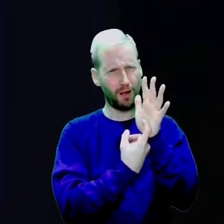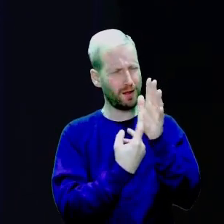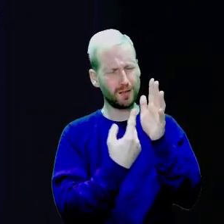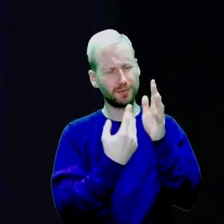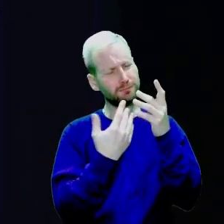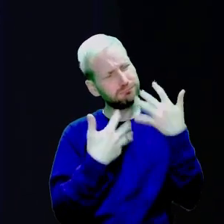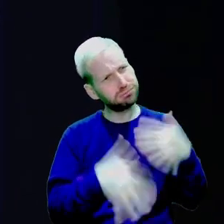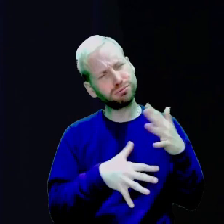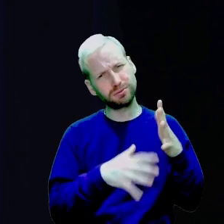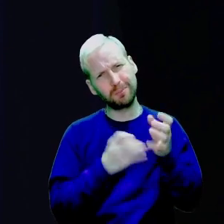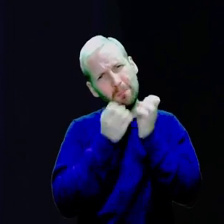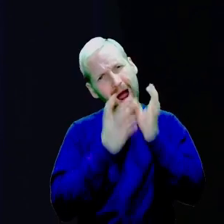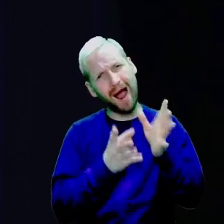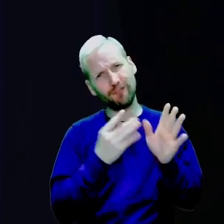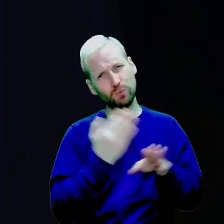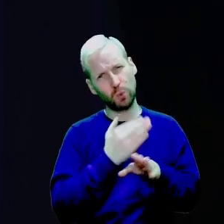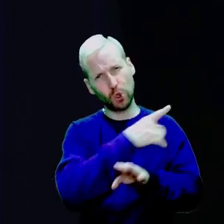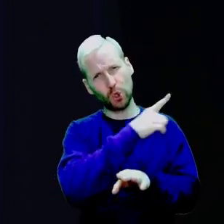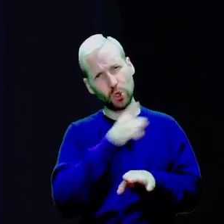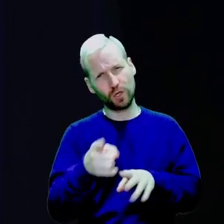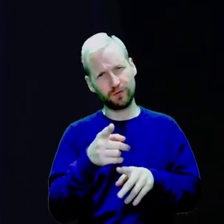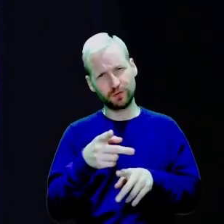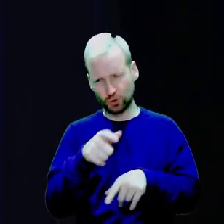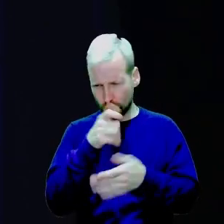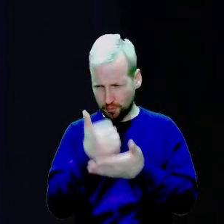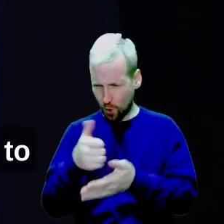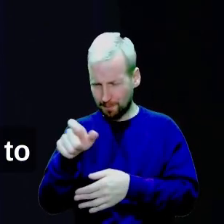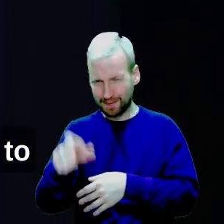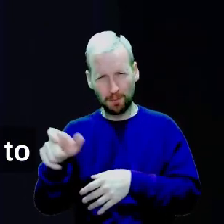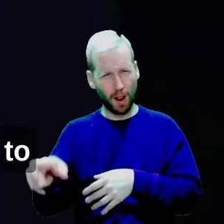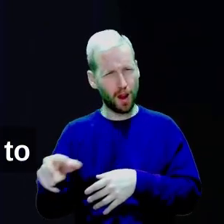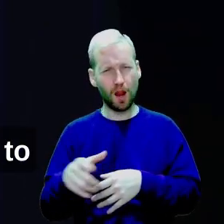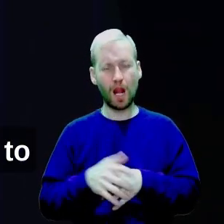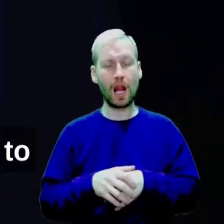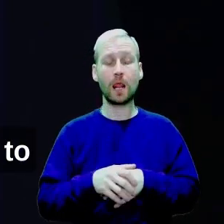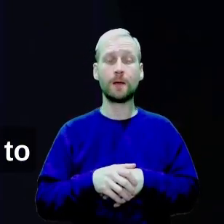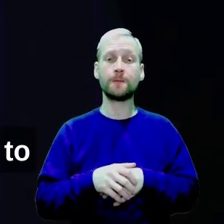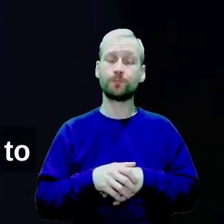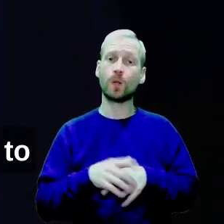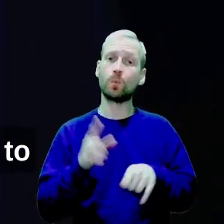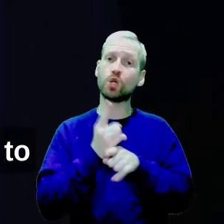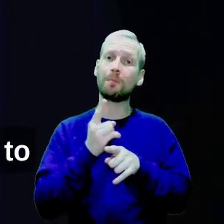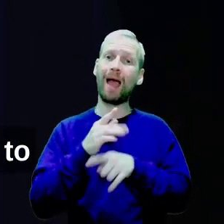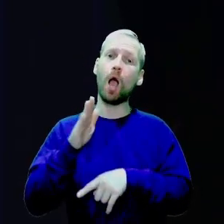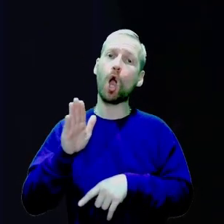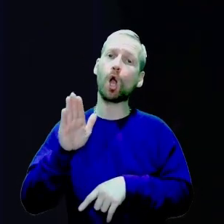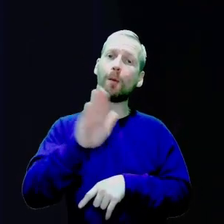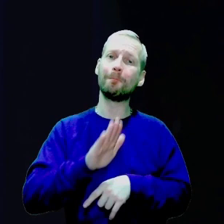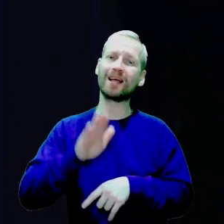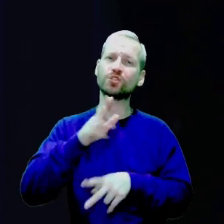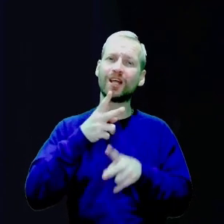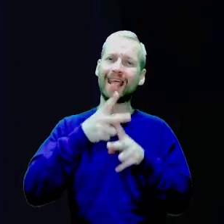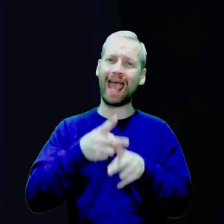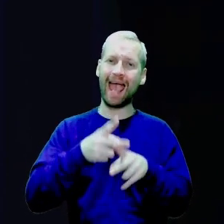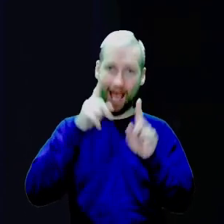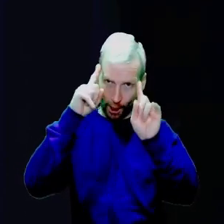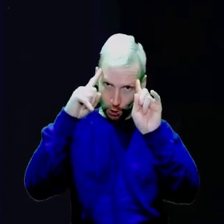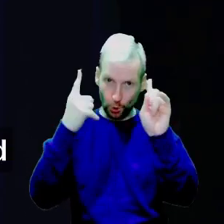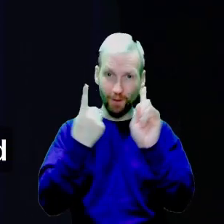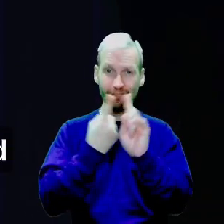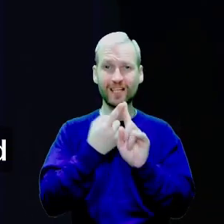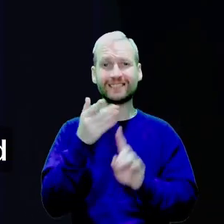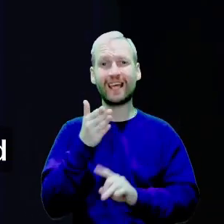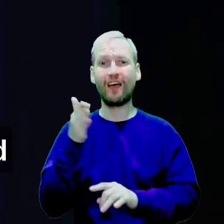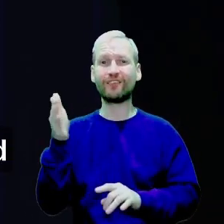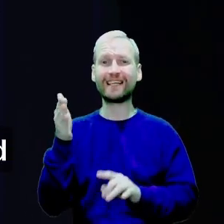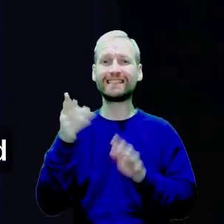indeed. And we're going to talk some more about compassionate care as well, and something else to do with the University of East Anglia.